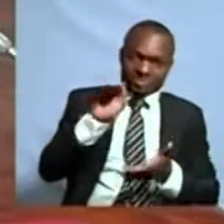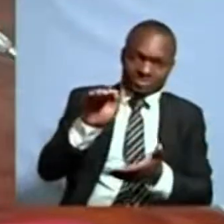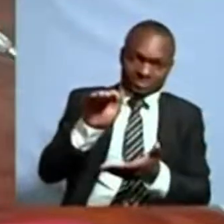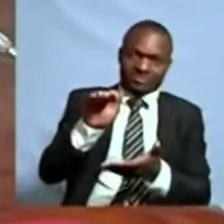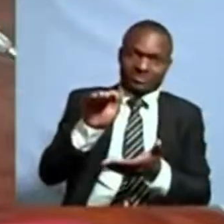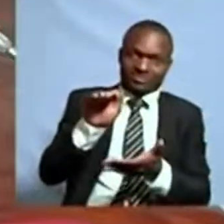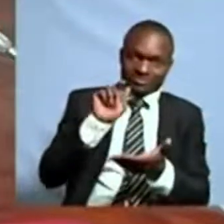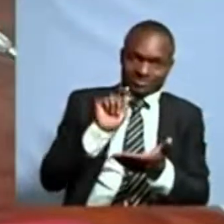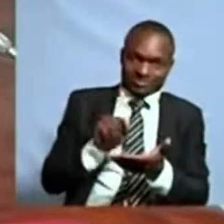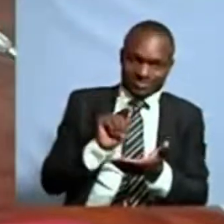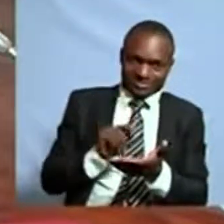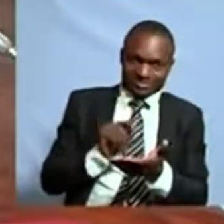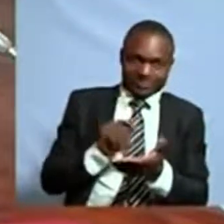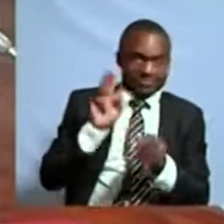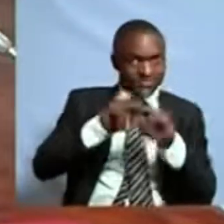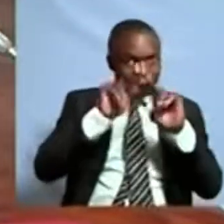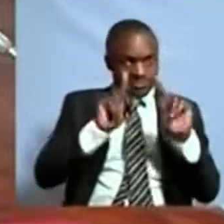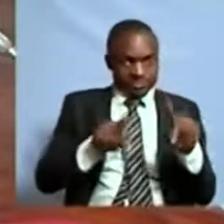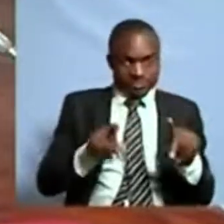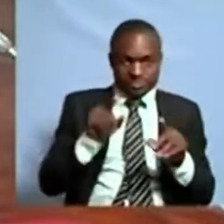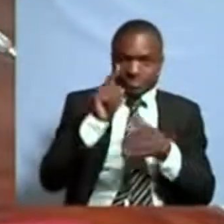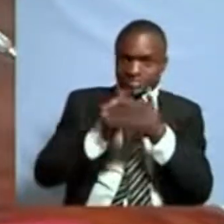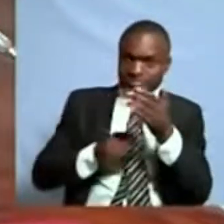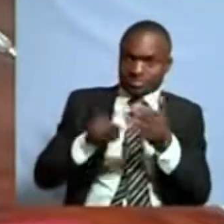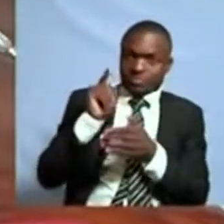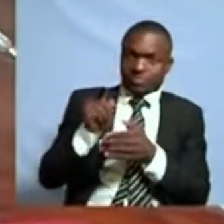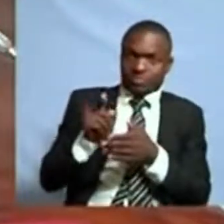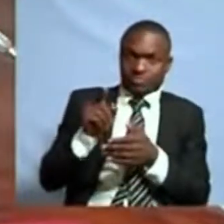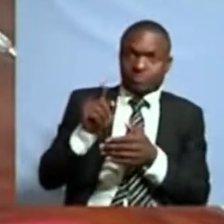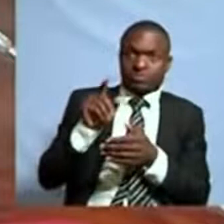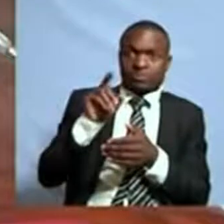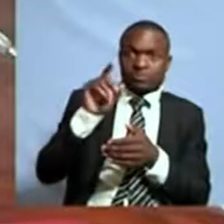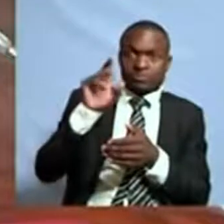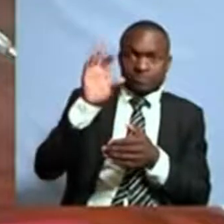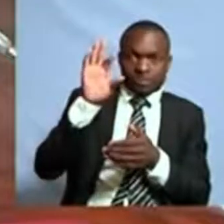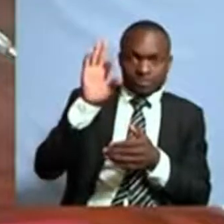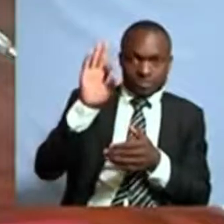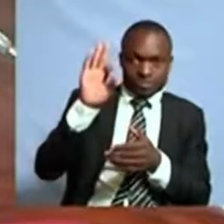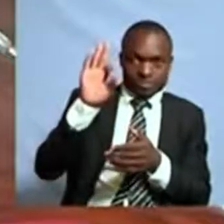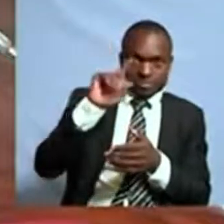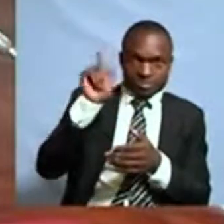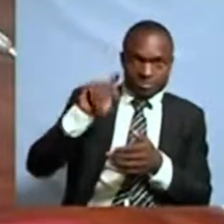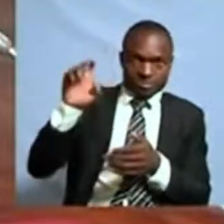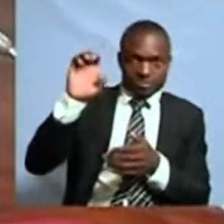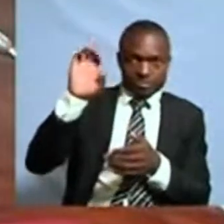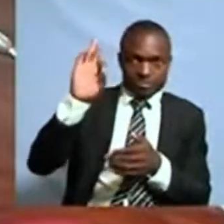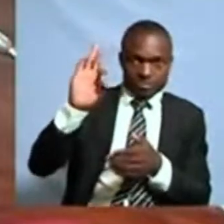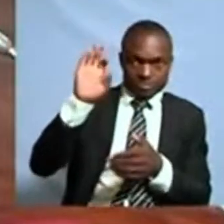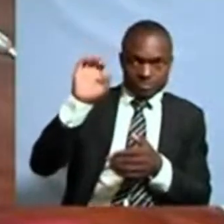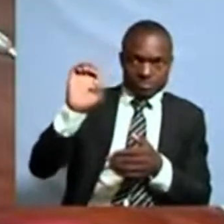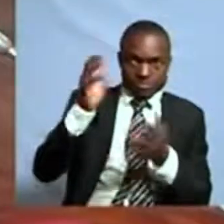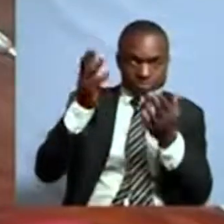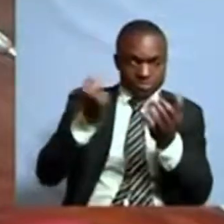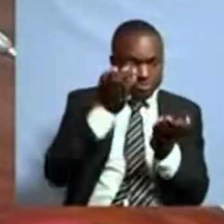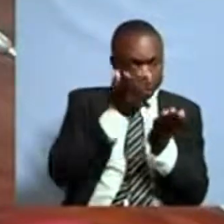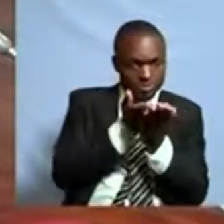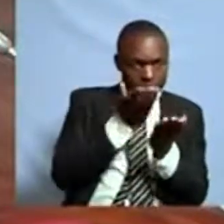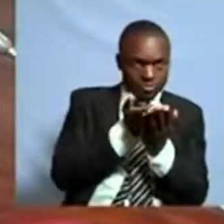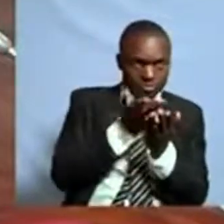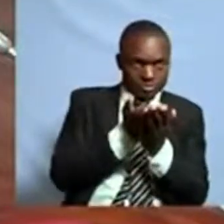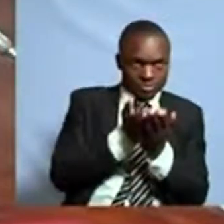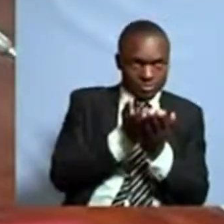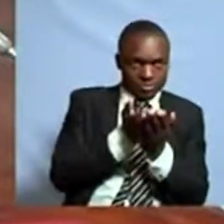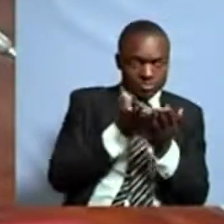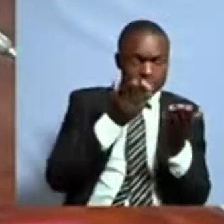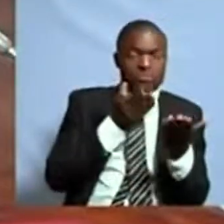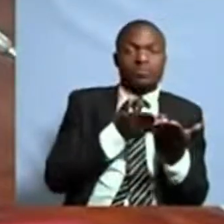earnings. So, Chair, that is what, as your federation, would like to propose in our input to